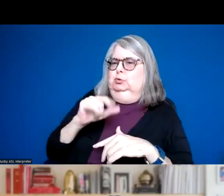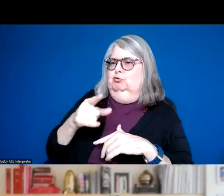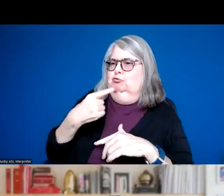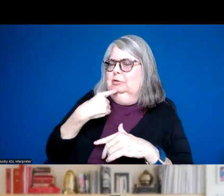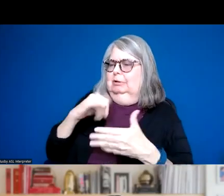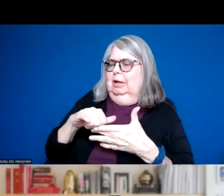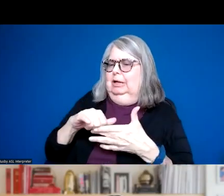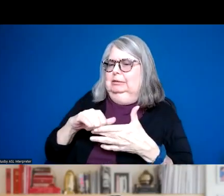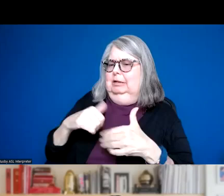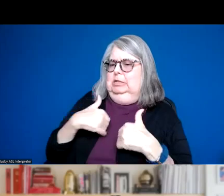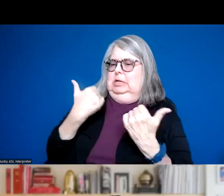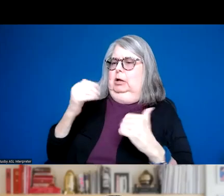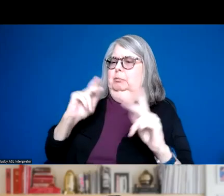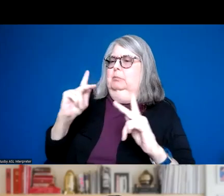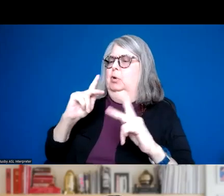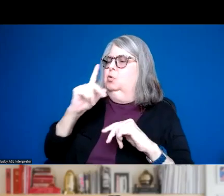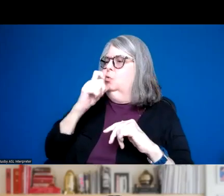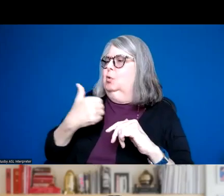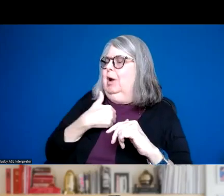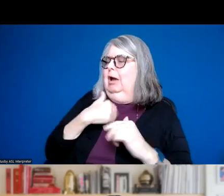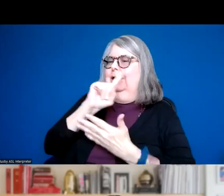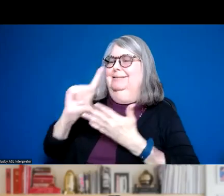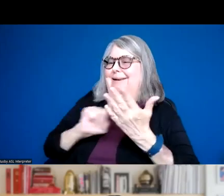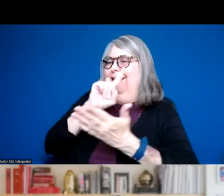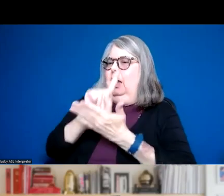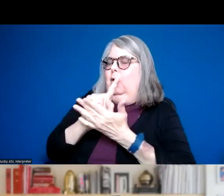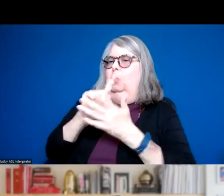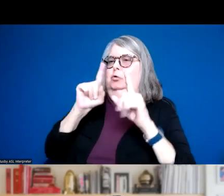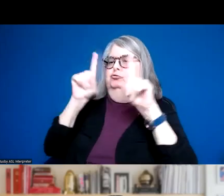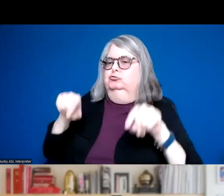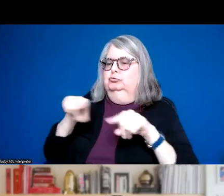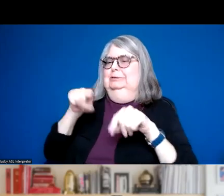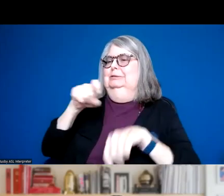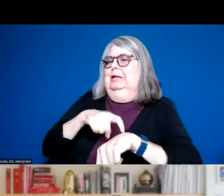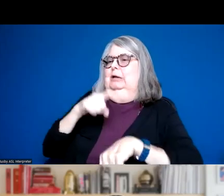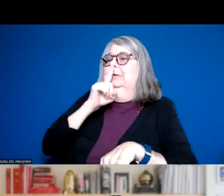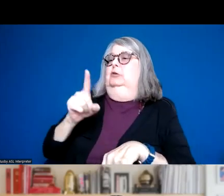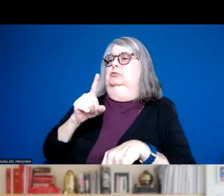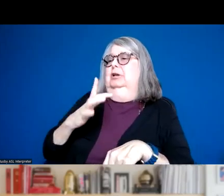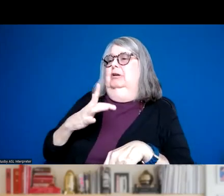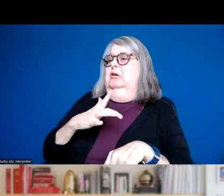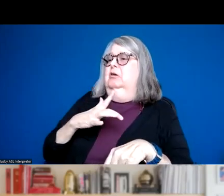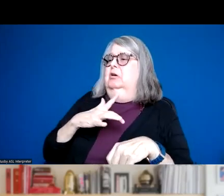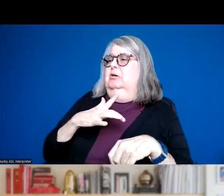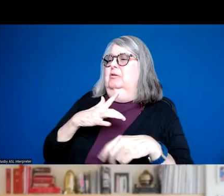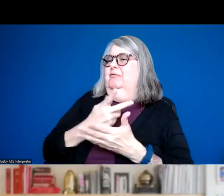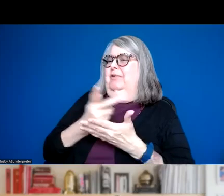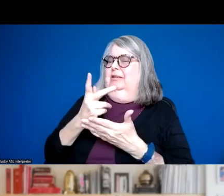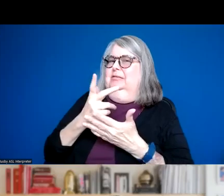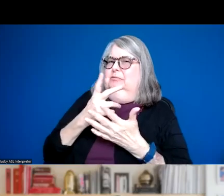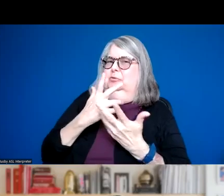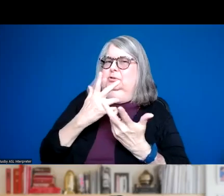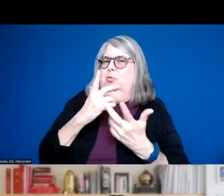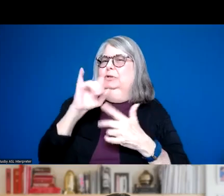that young people who are having an hour of screen time actually were faring pretty well. Can you explain what that J curve